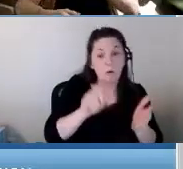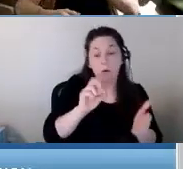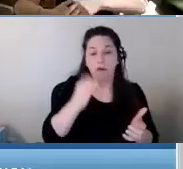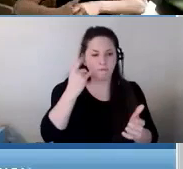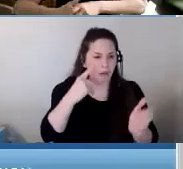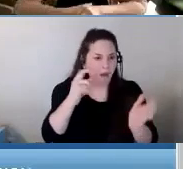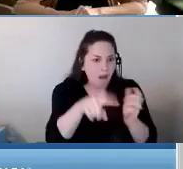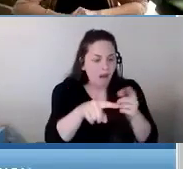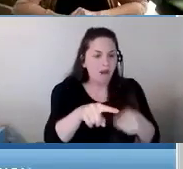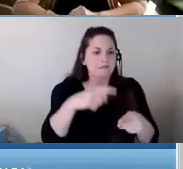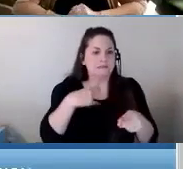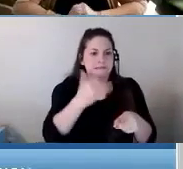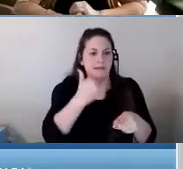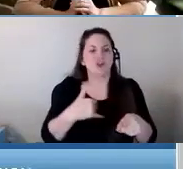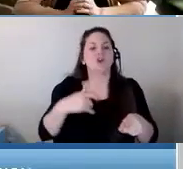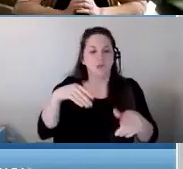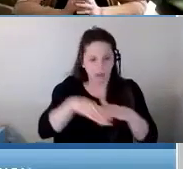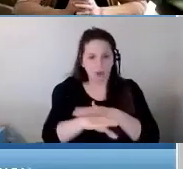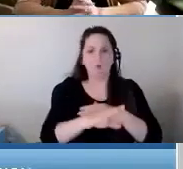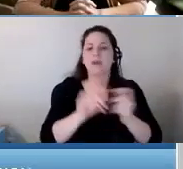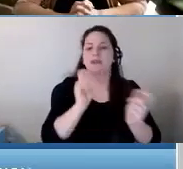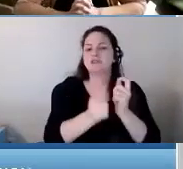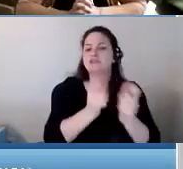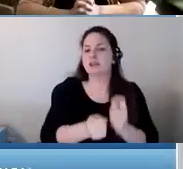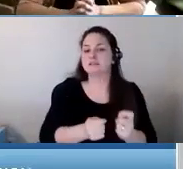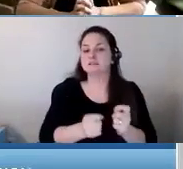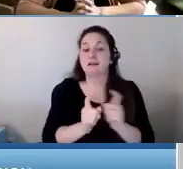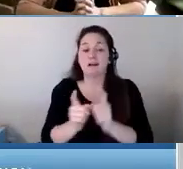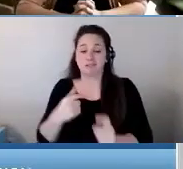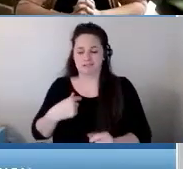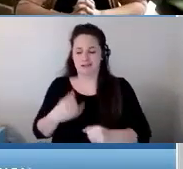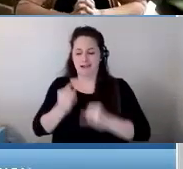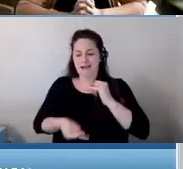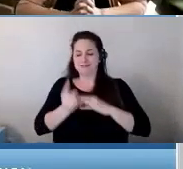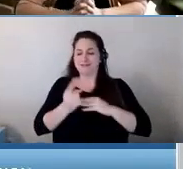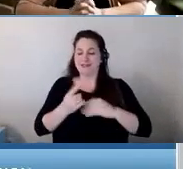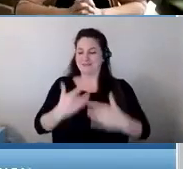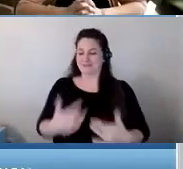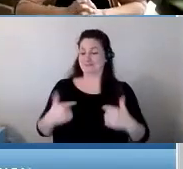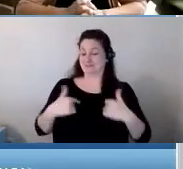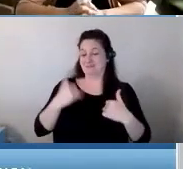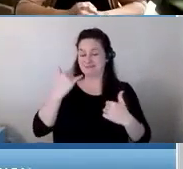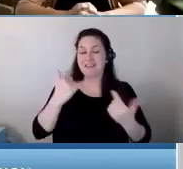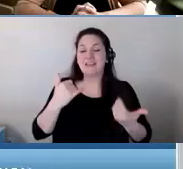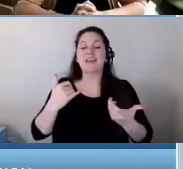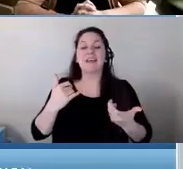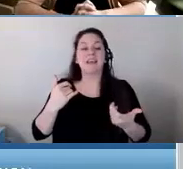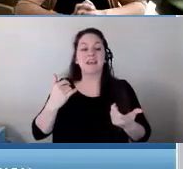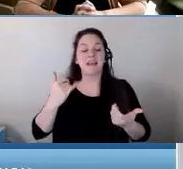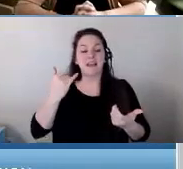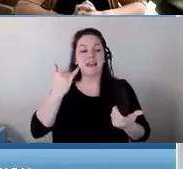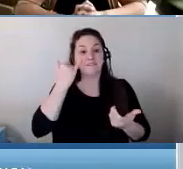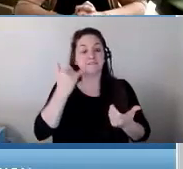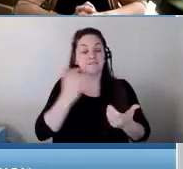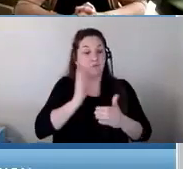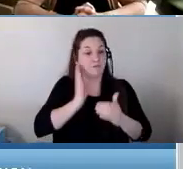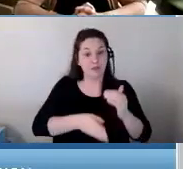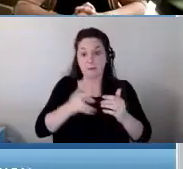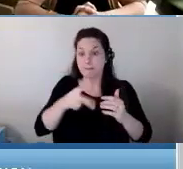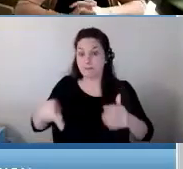can go back in. And for those of us last minute types, if you finish your